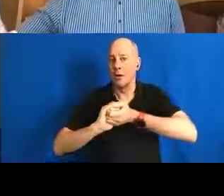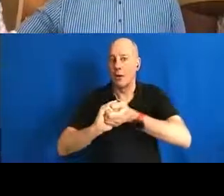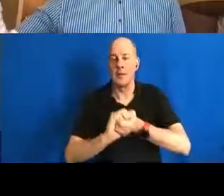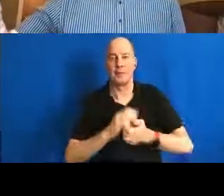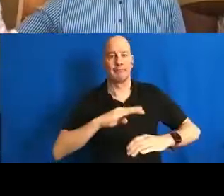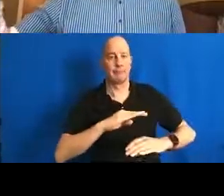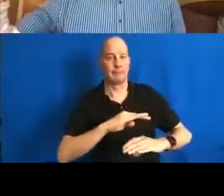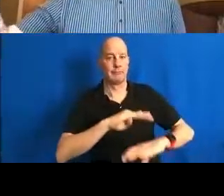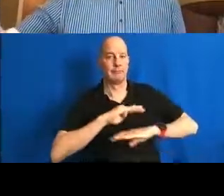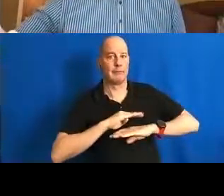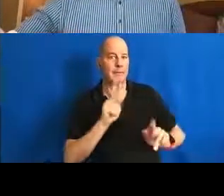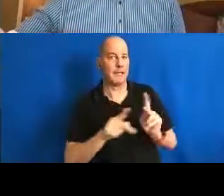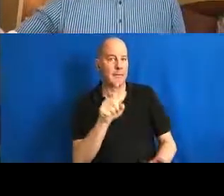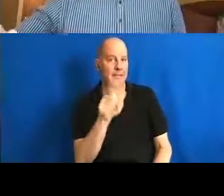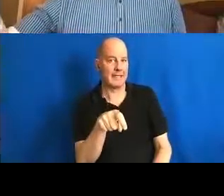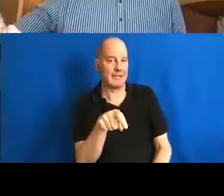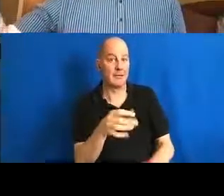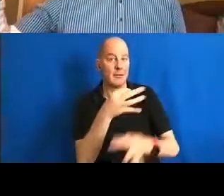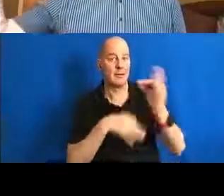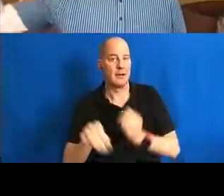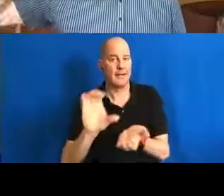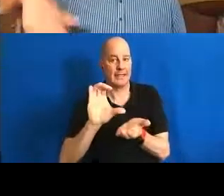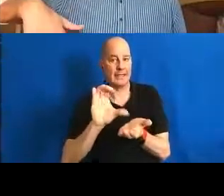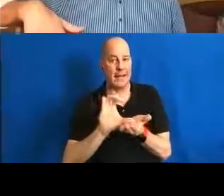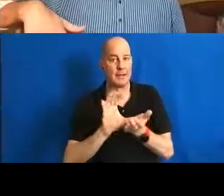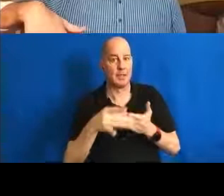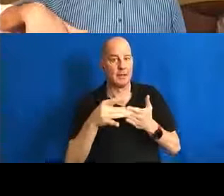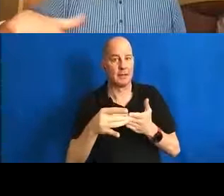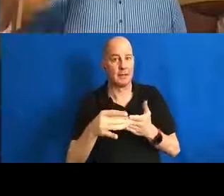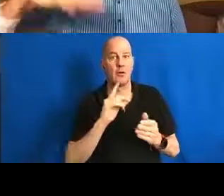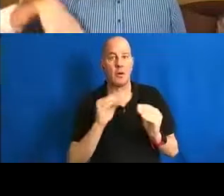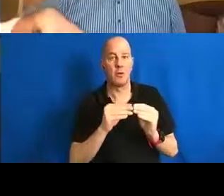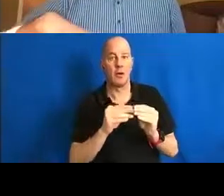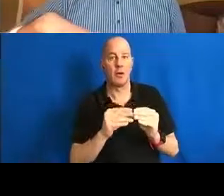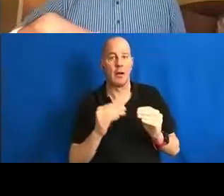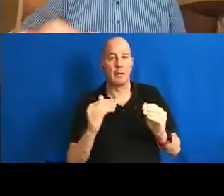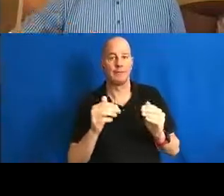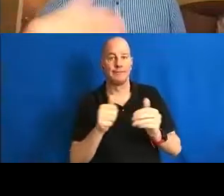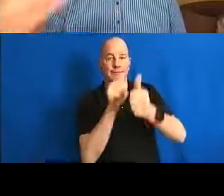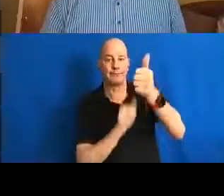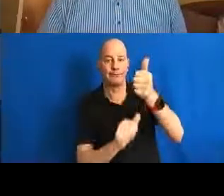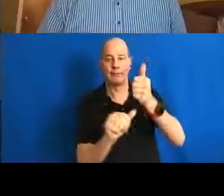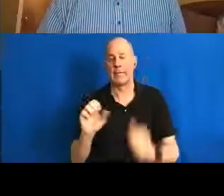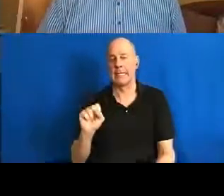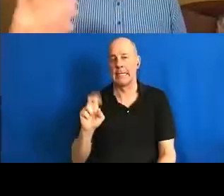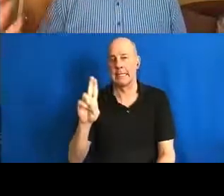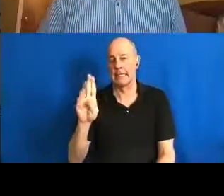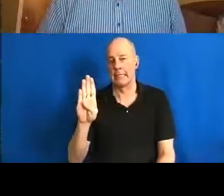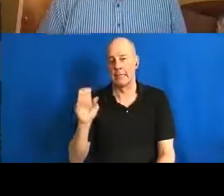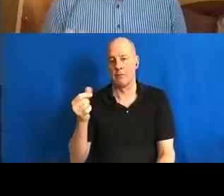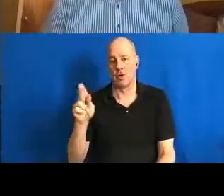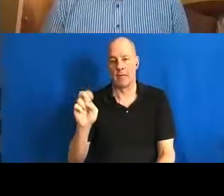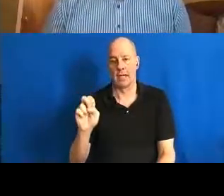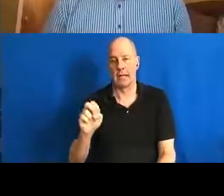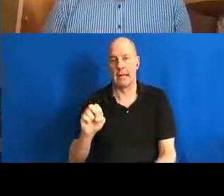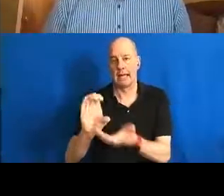capital being the supreme thing, we subordinate capital and make it meet the needs of the members.